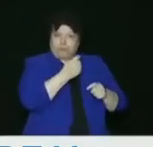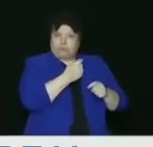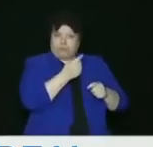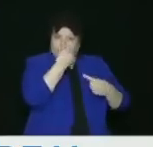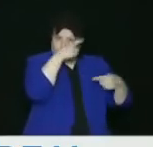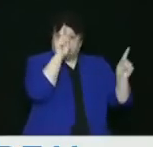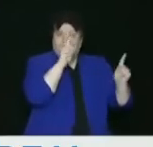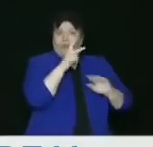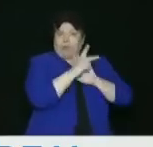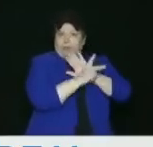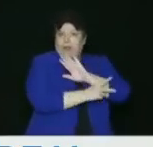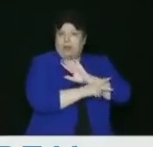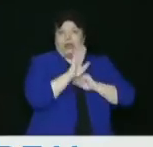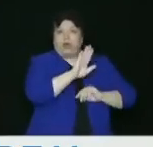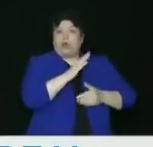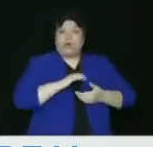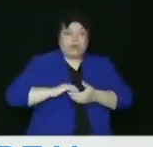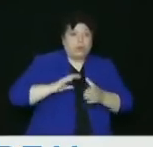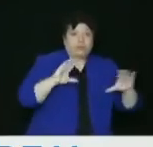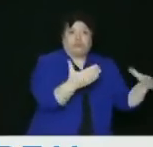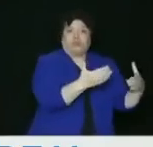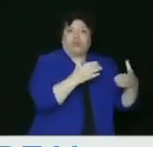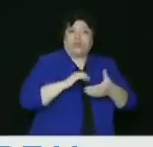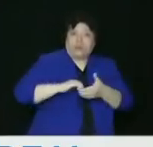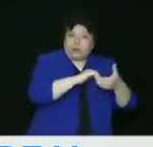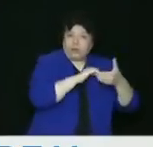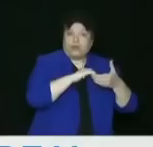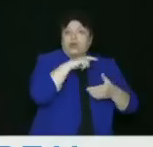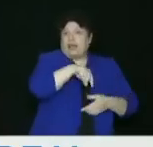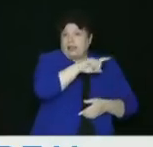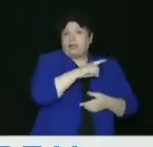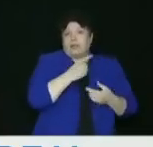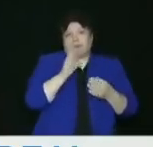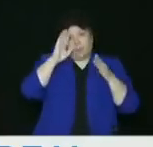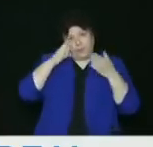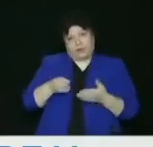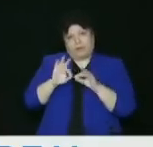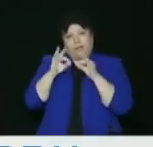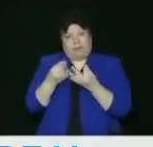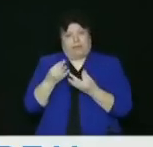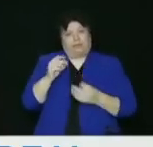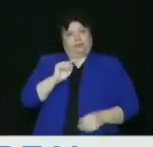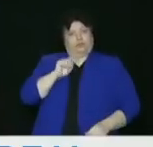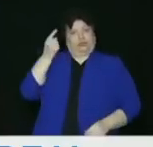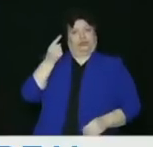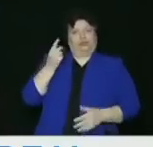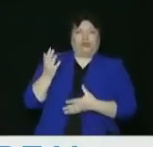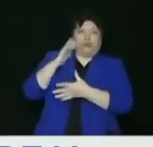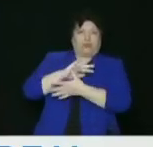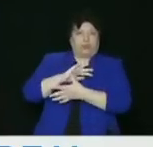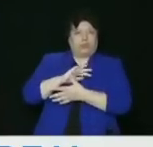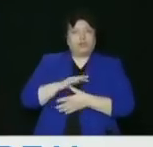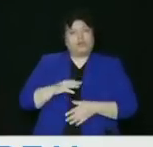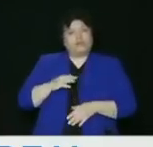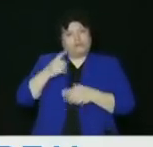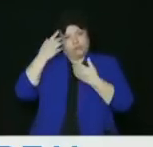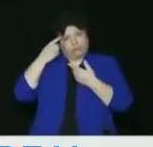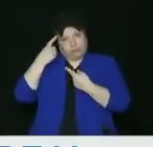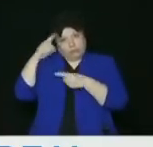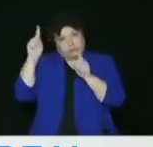work together to put people and families first, deliver results, and build a better